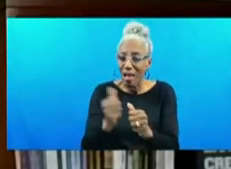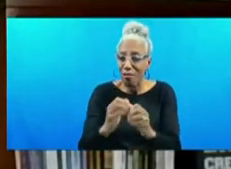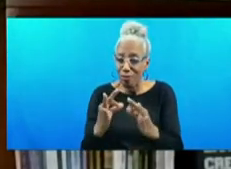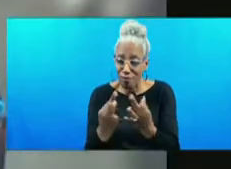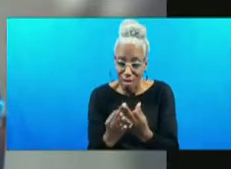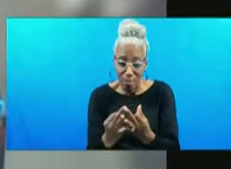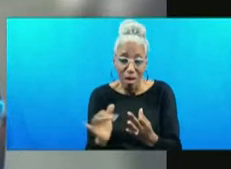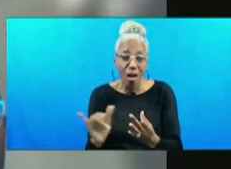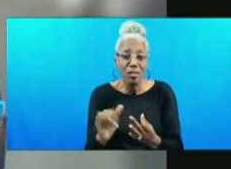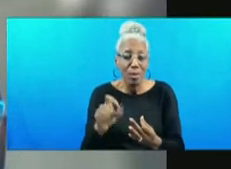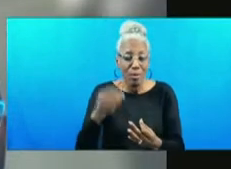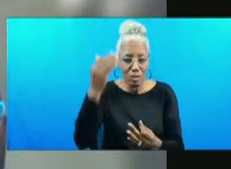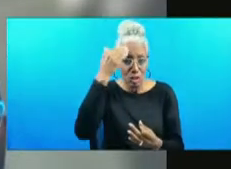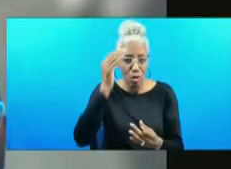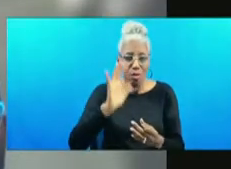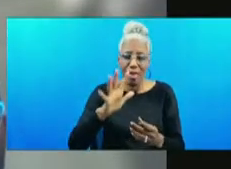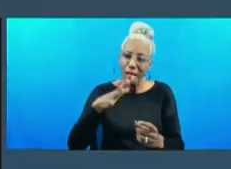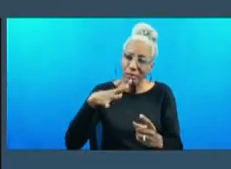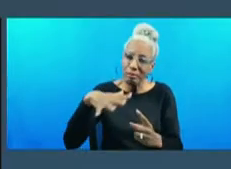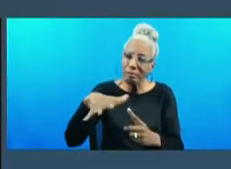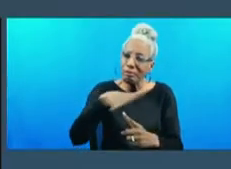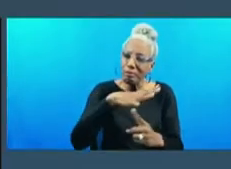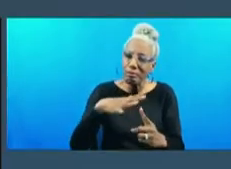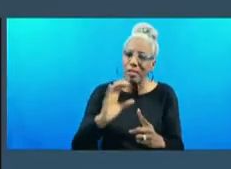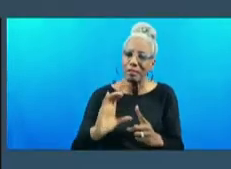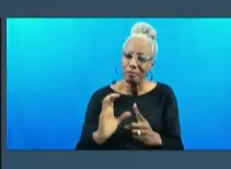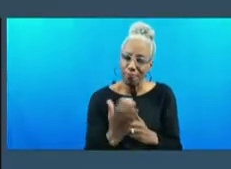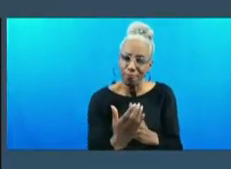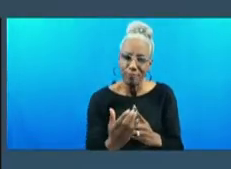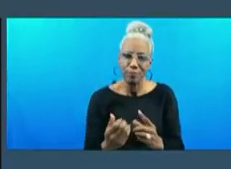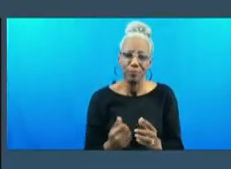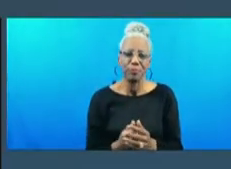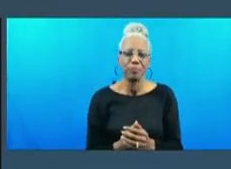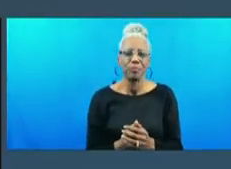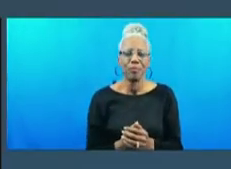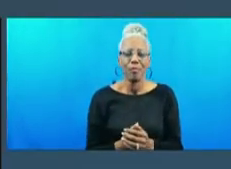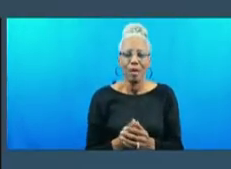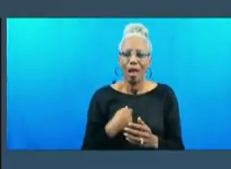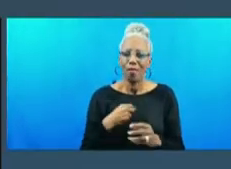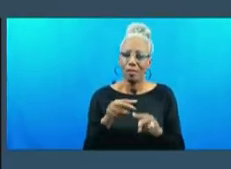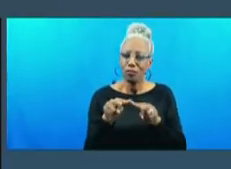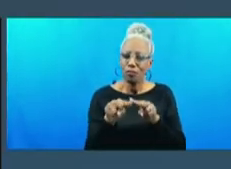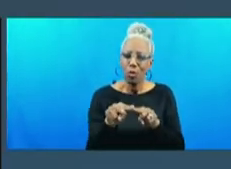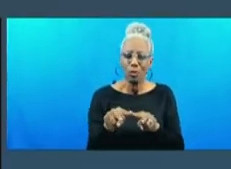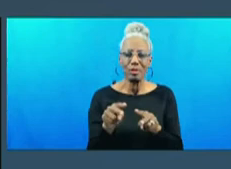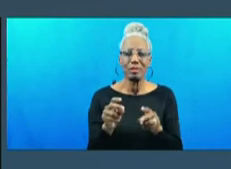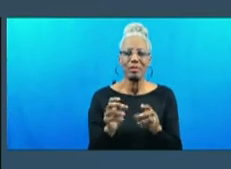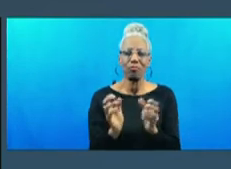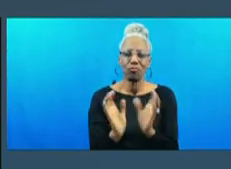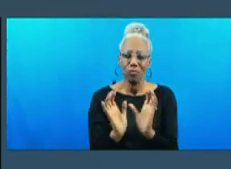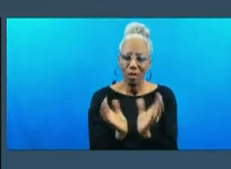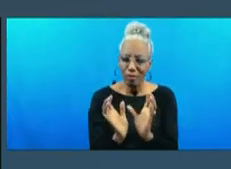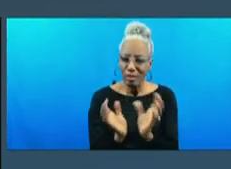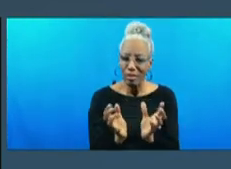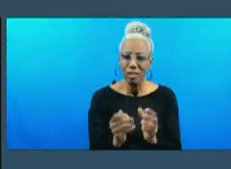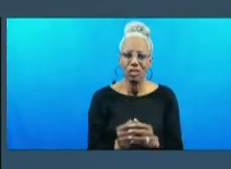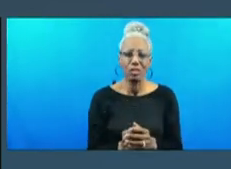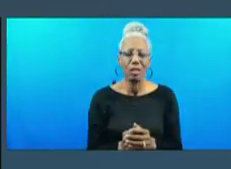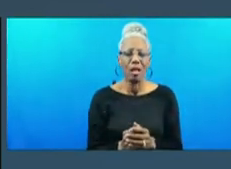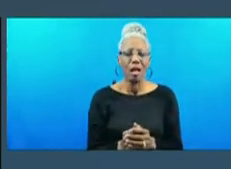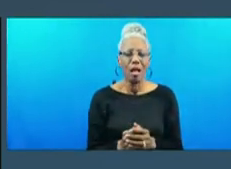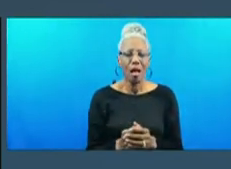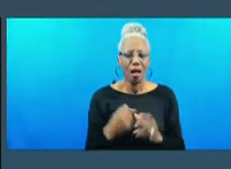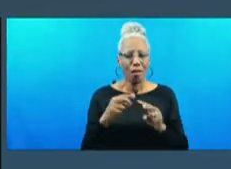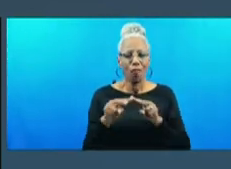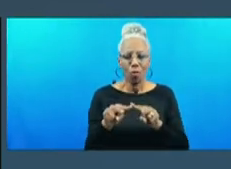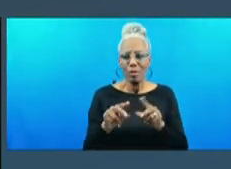do that. So I do look forward to us having conversation tonight and taking your questions so that I can also hear about your